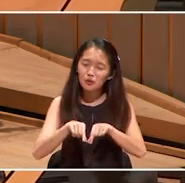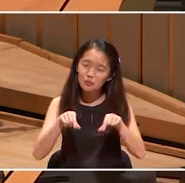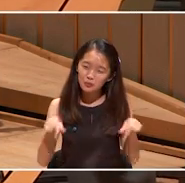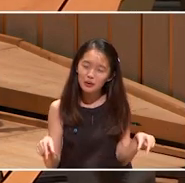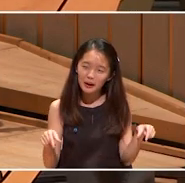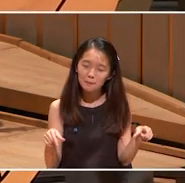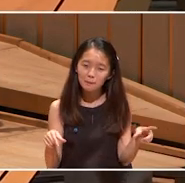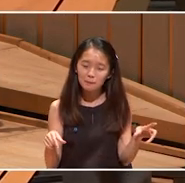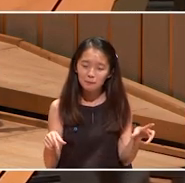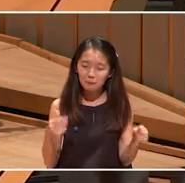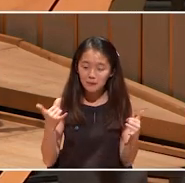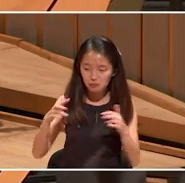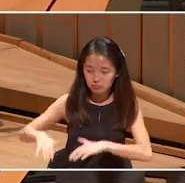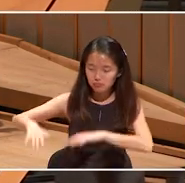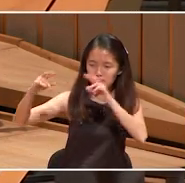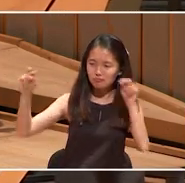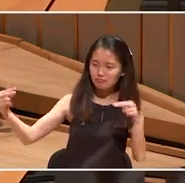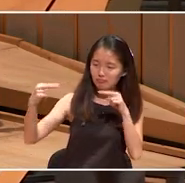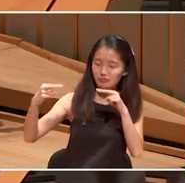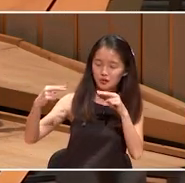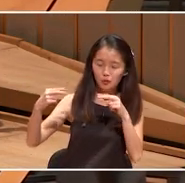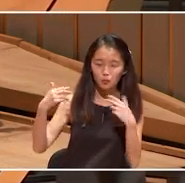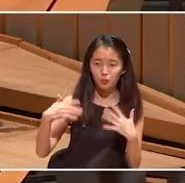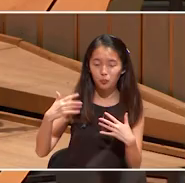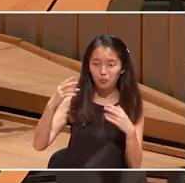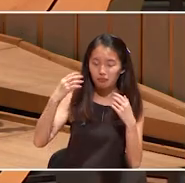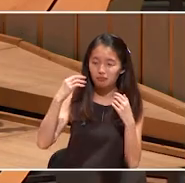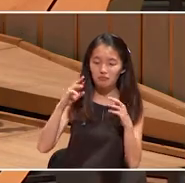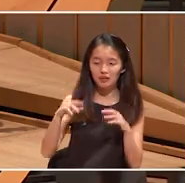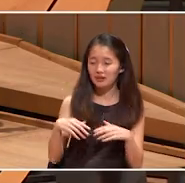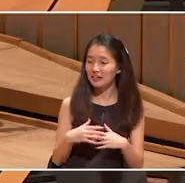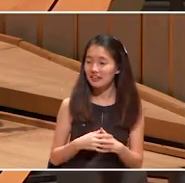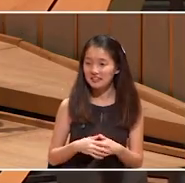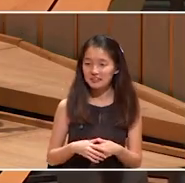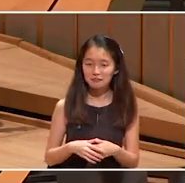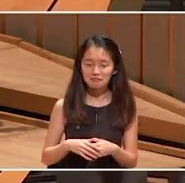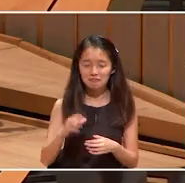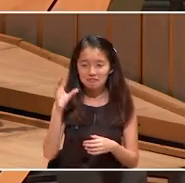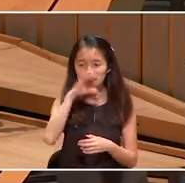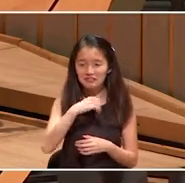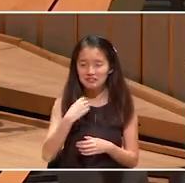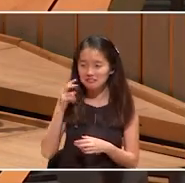a revelation to be able to see you now in person and tell you that I used to have a crush on you.